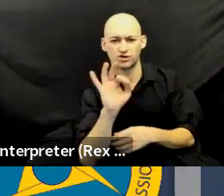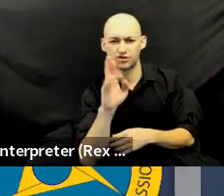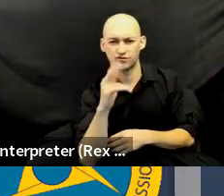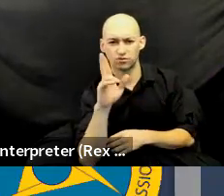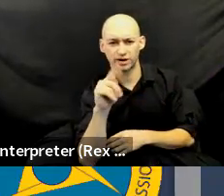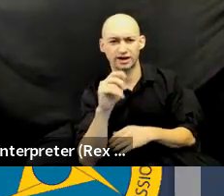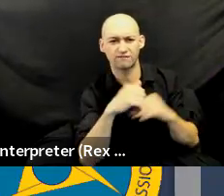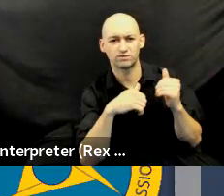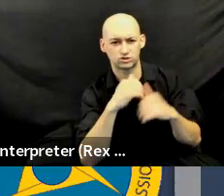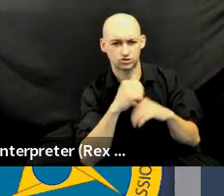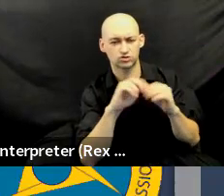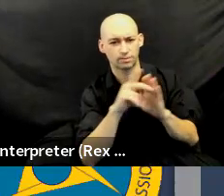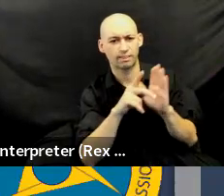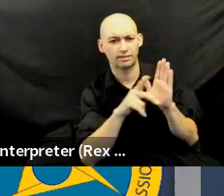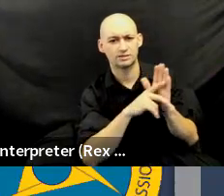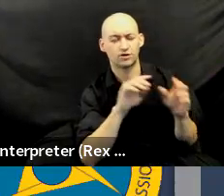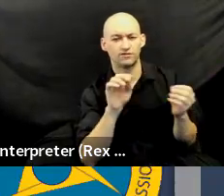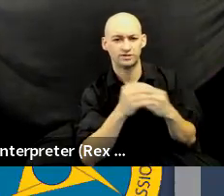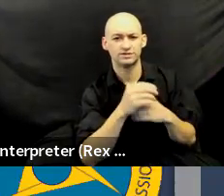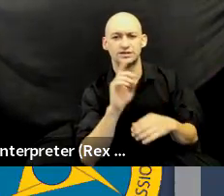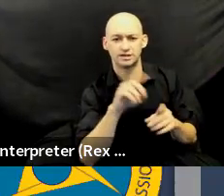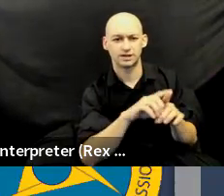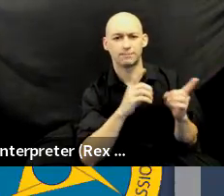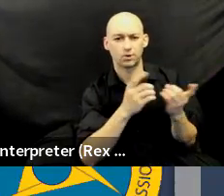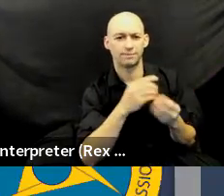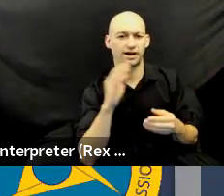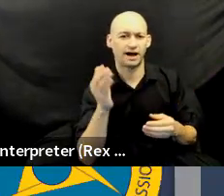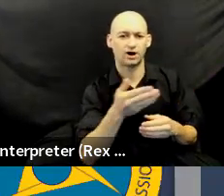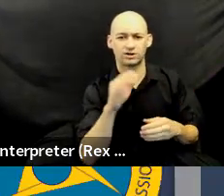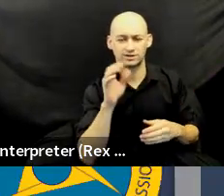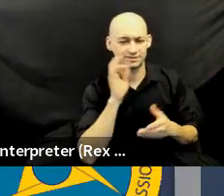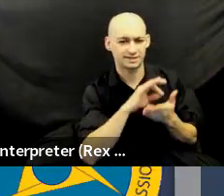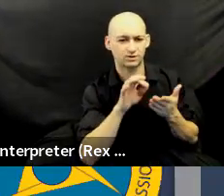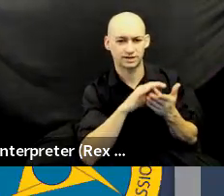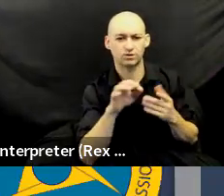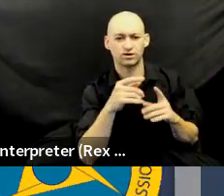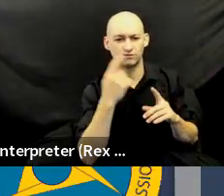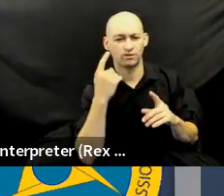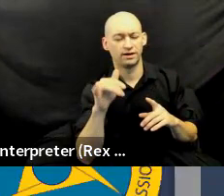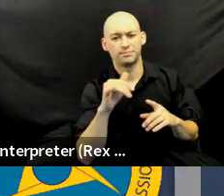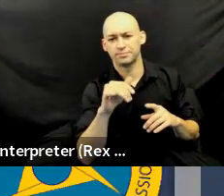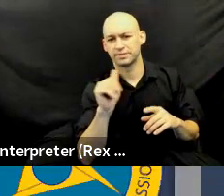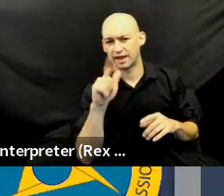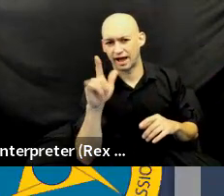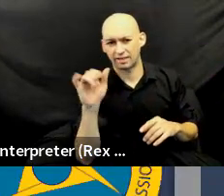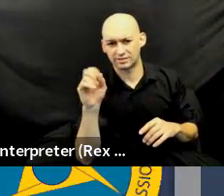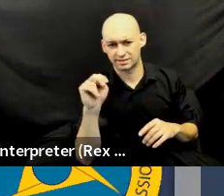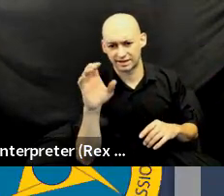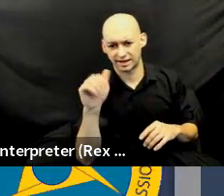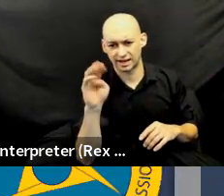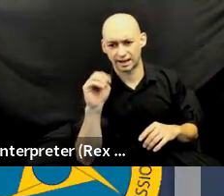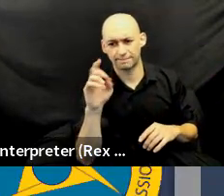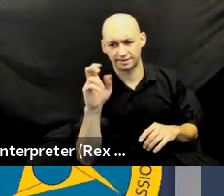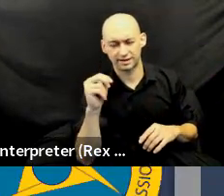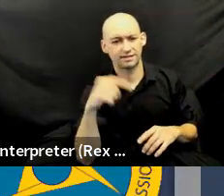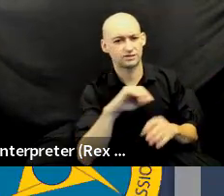Policy Office, and the department recently hired a secretary for multimodal freight. Her name is Allison Camden, and this office will